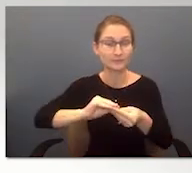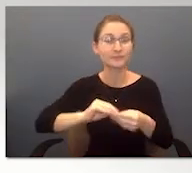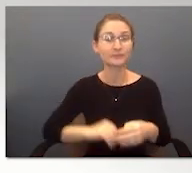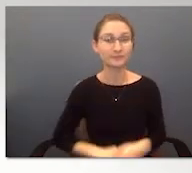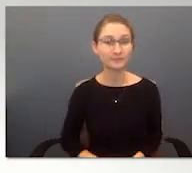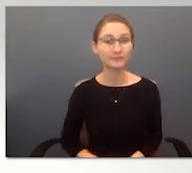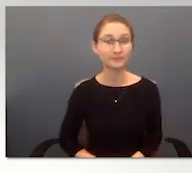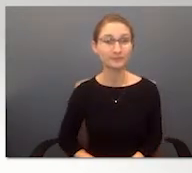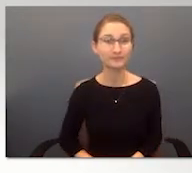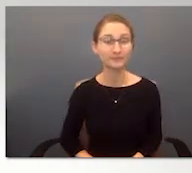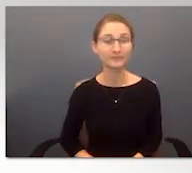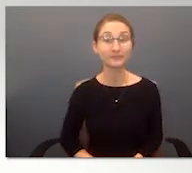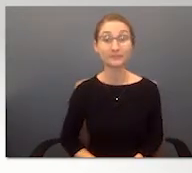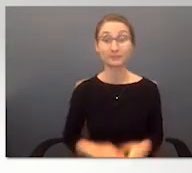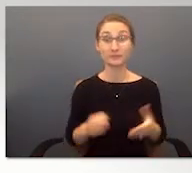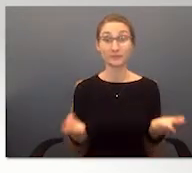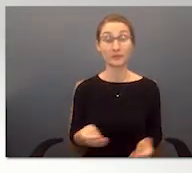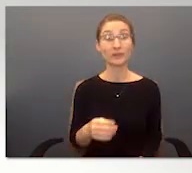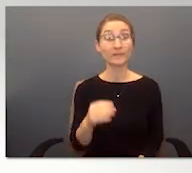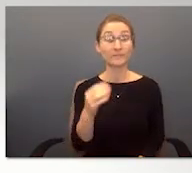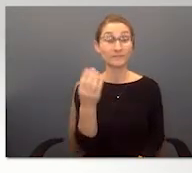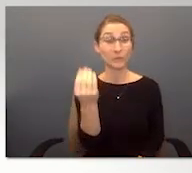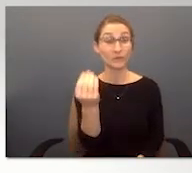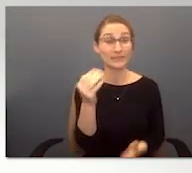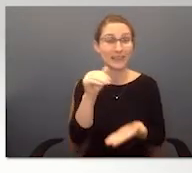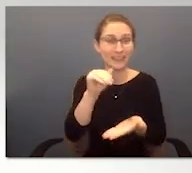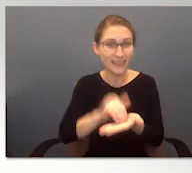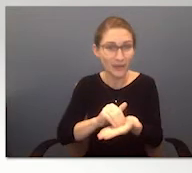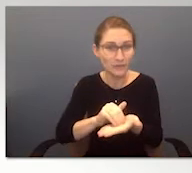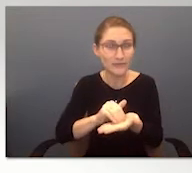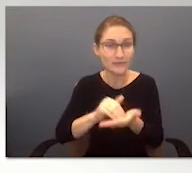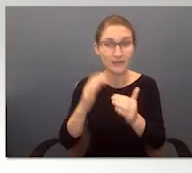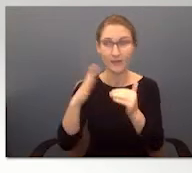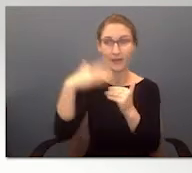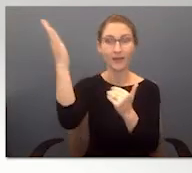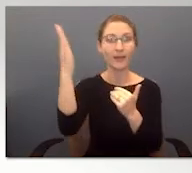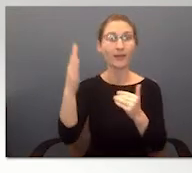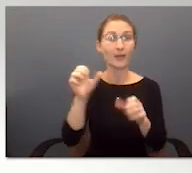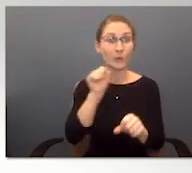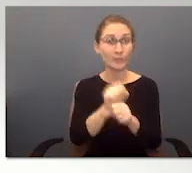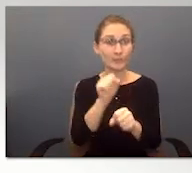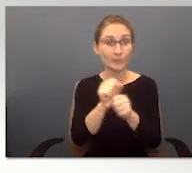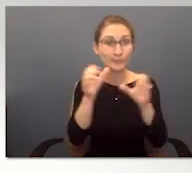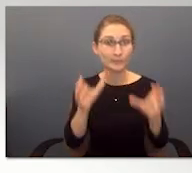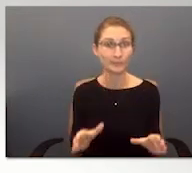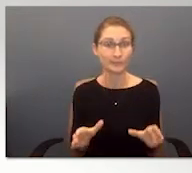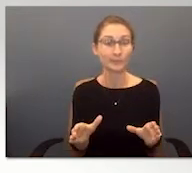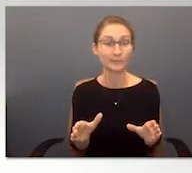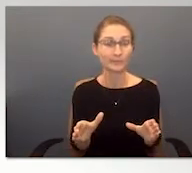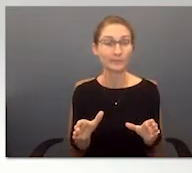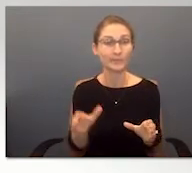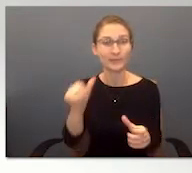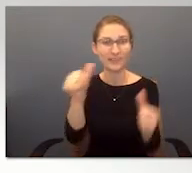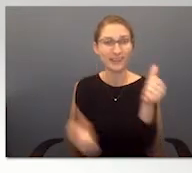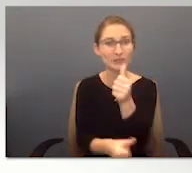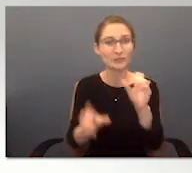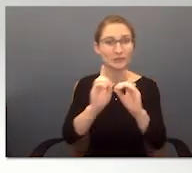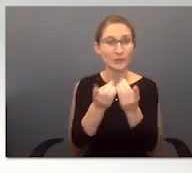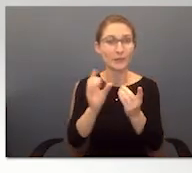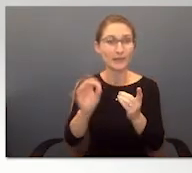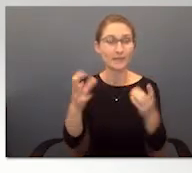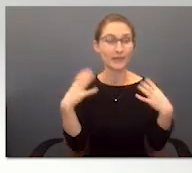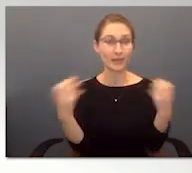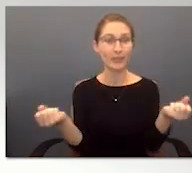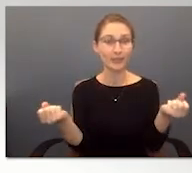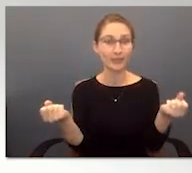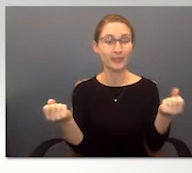the Florida Department of Health we have 14,000 plus employees in all 67 counties. And I thought it would be